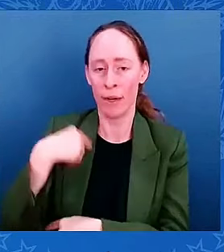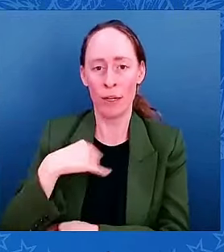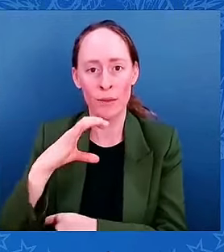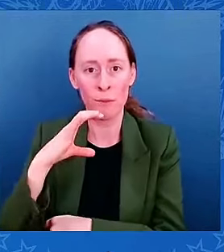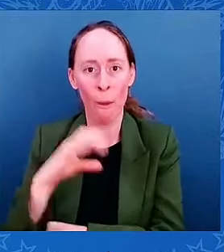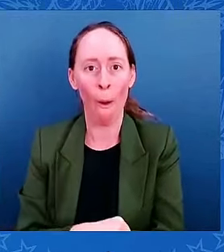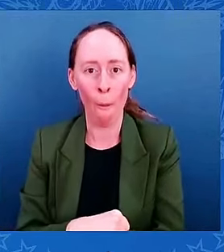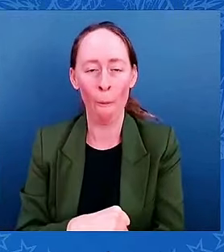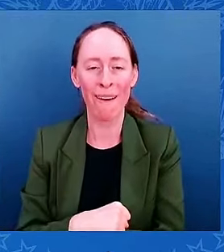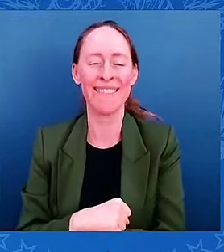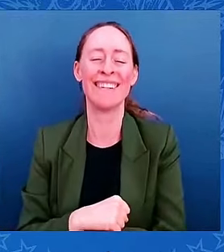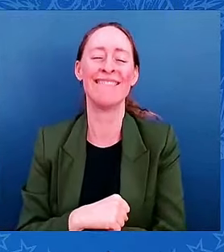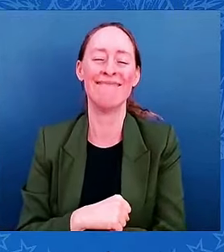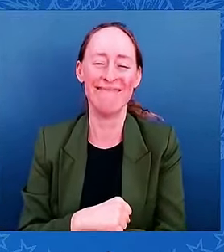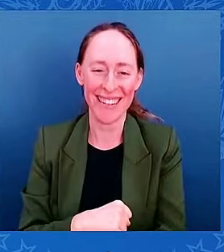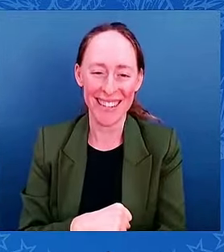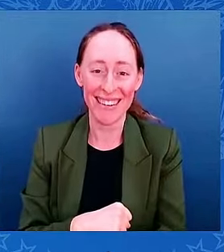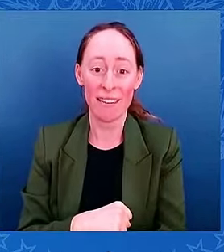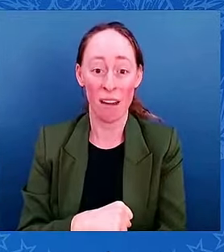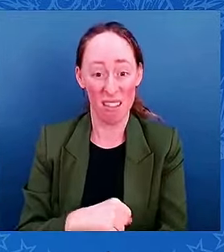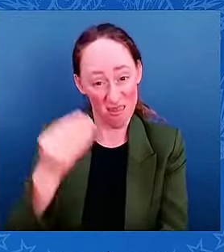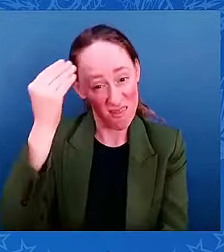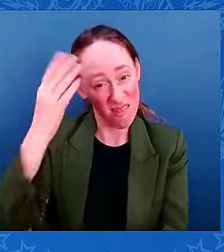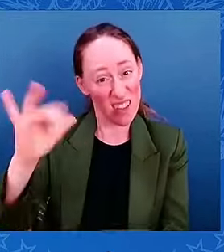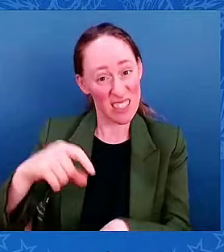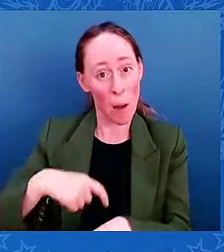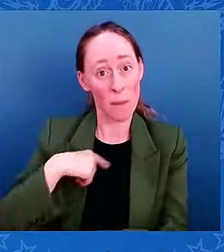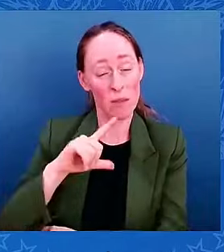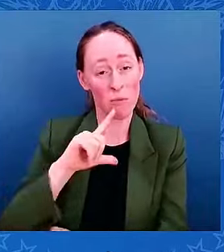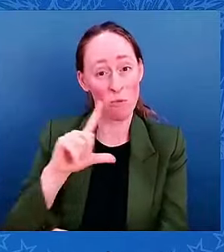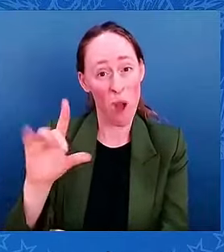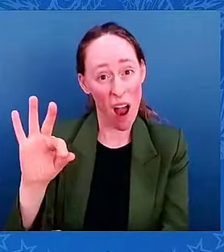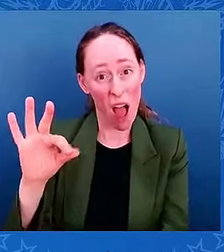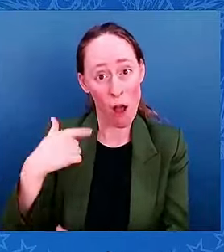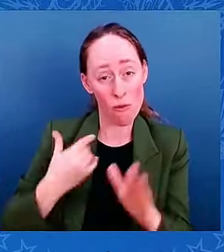me when I was a 29-year-old kid running for the Senate.